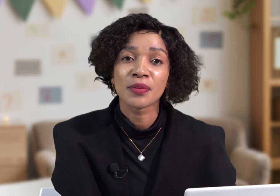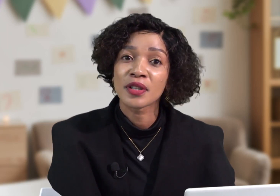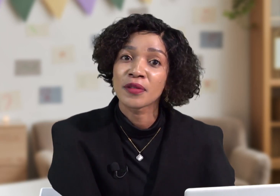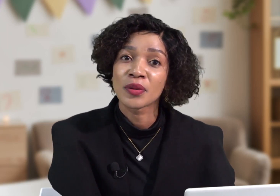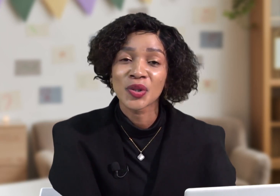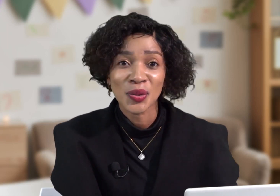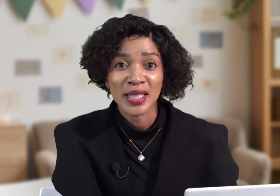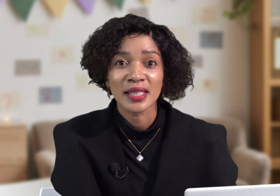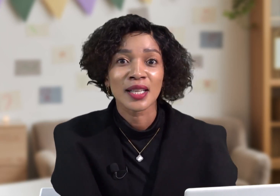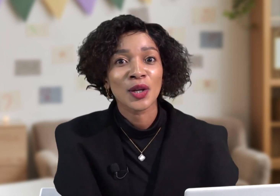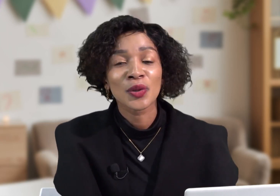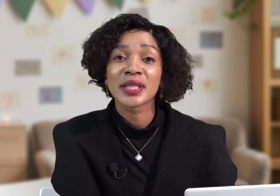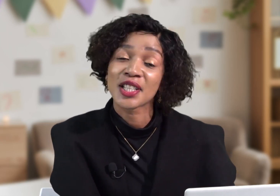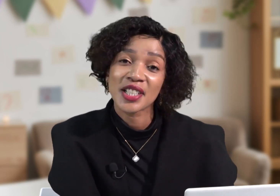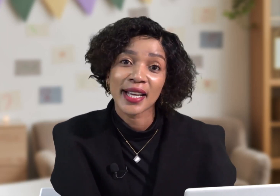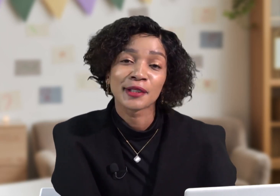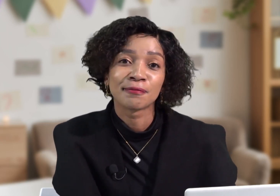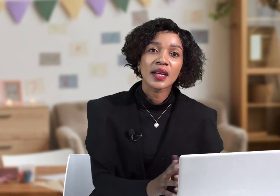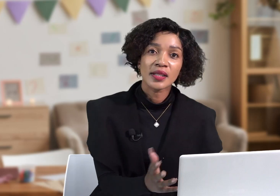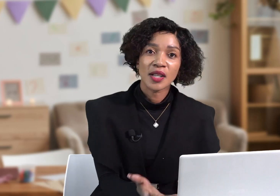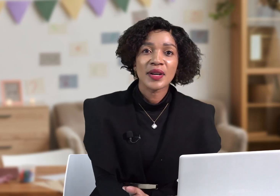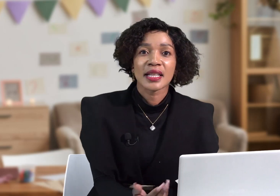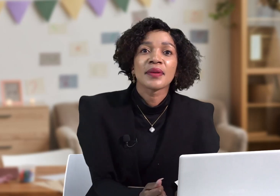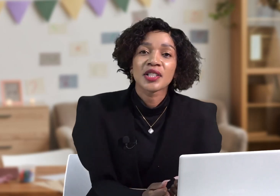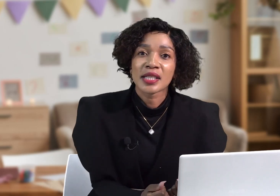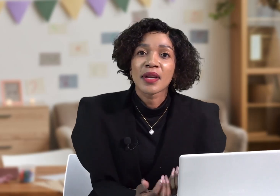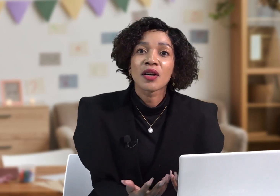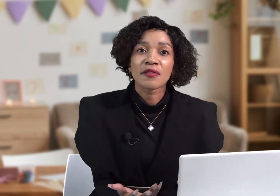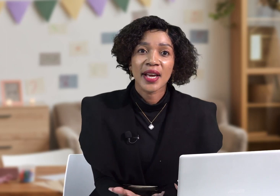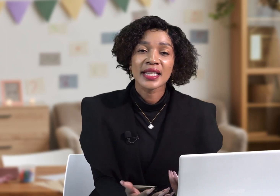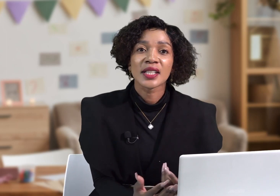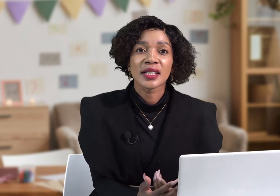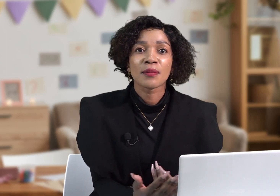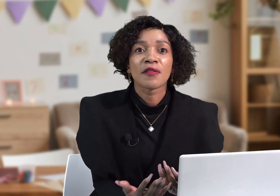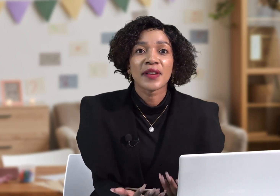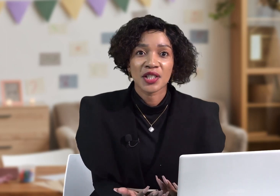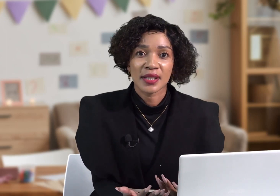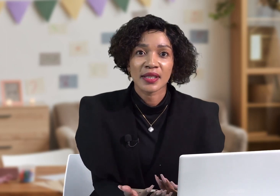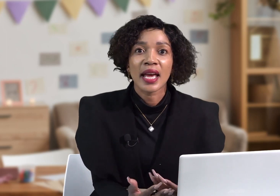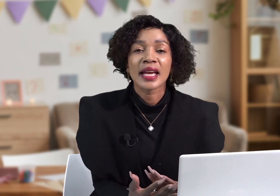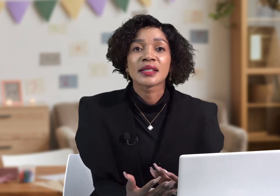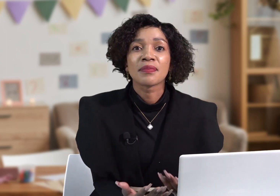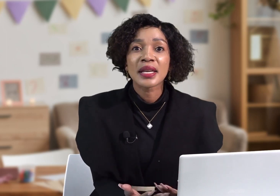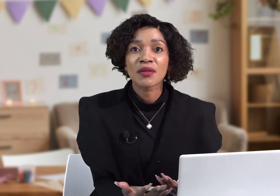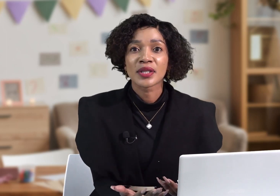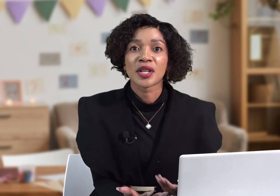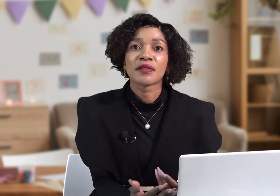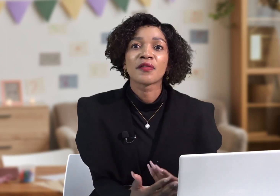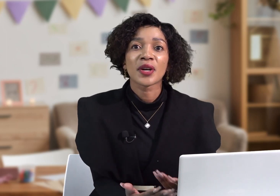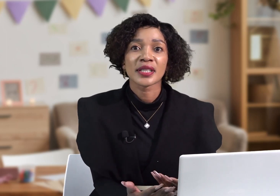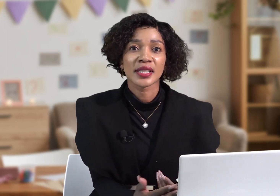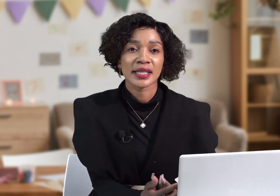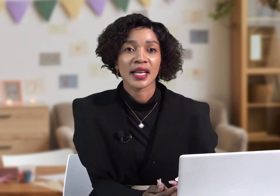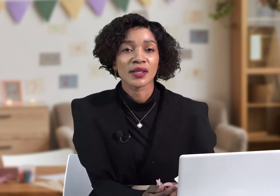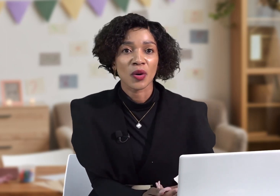as beautiful, sweet, good, and shy. Stories and pictures may convey certain professions as being reserved